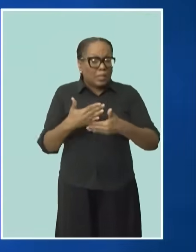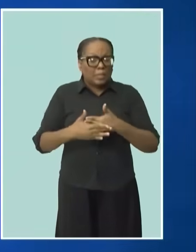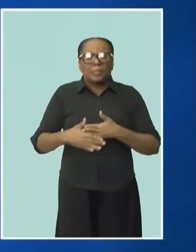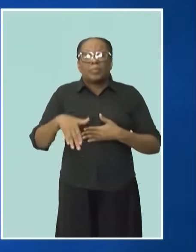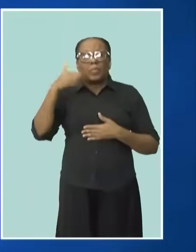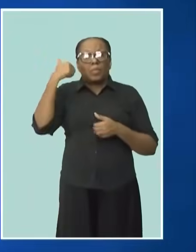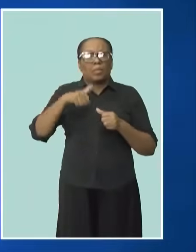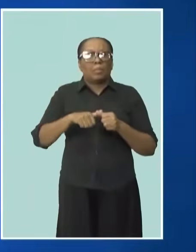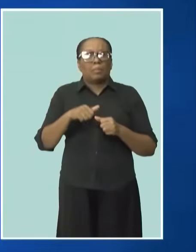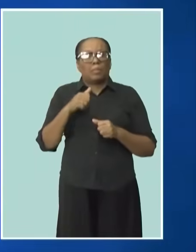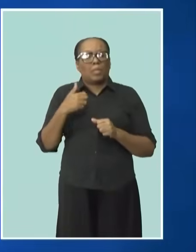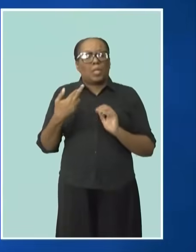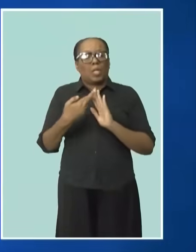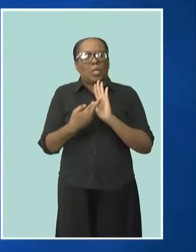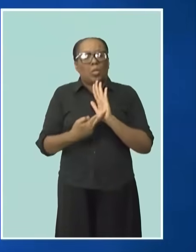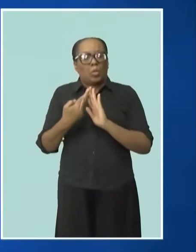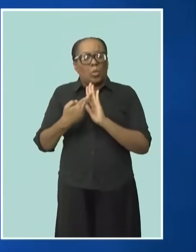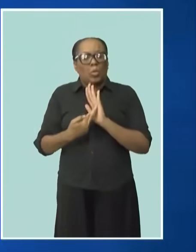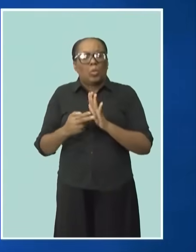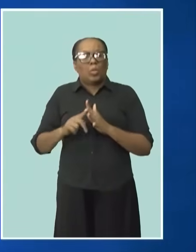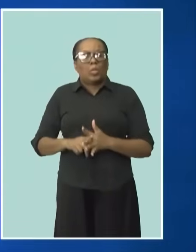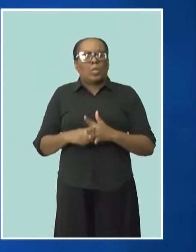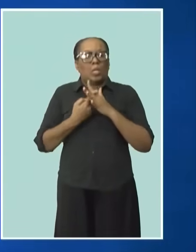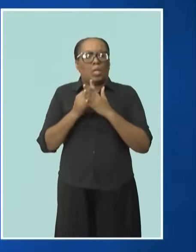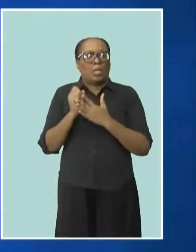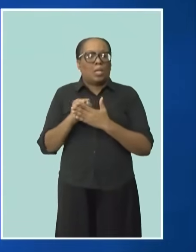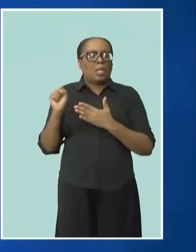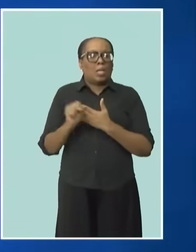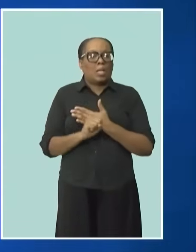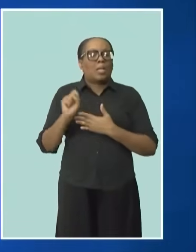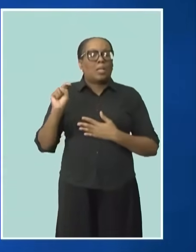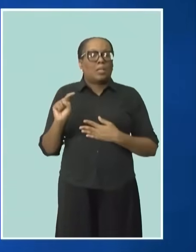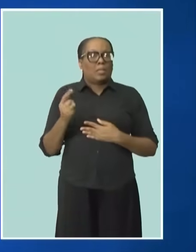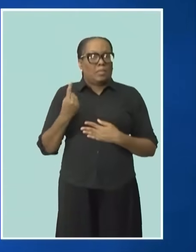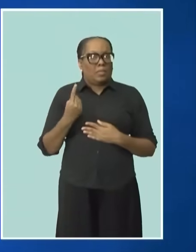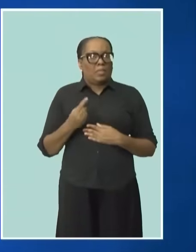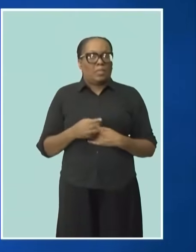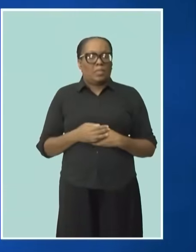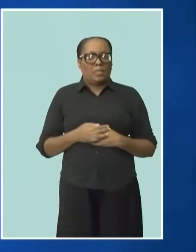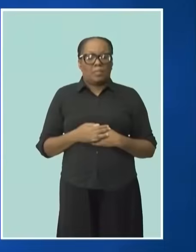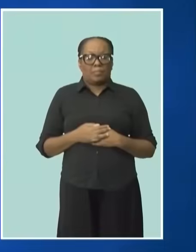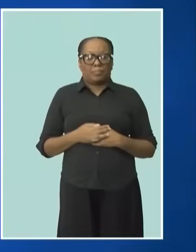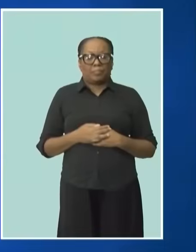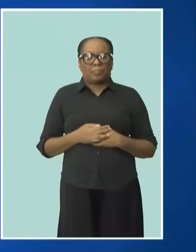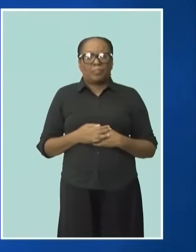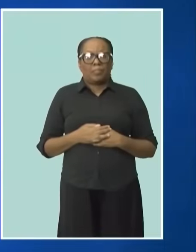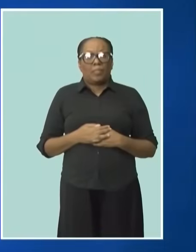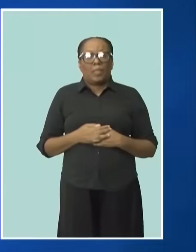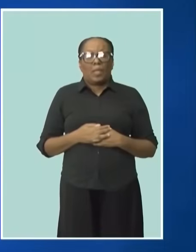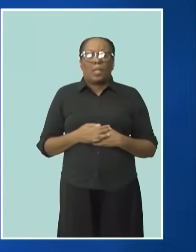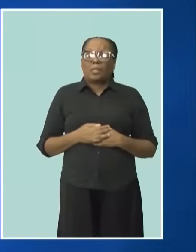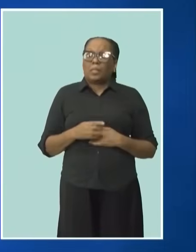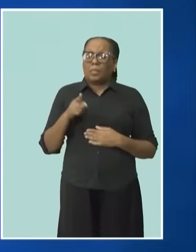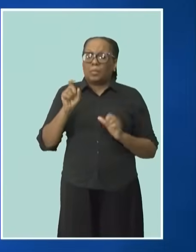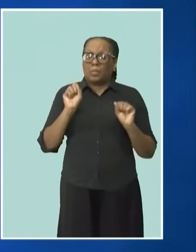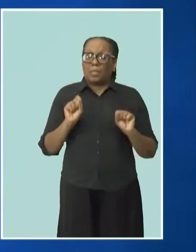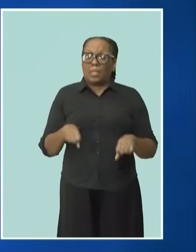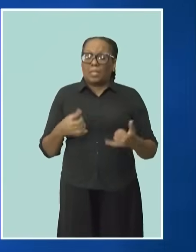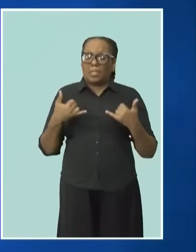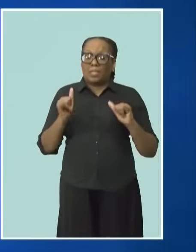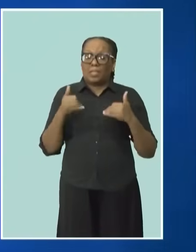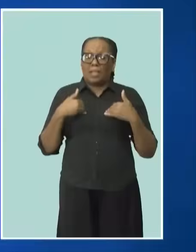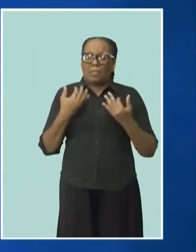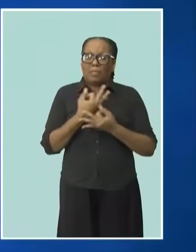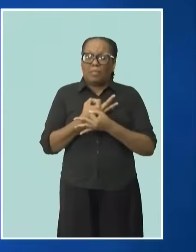the regulation comes into effect in less than a month, and there are just a few more days for your free tint testing, which ends